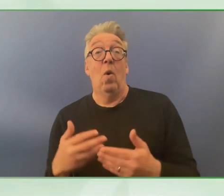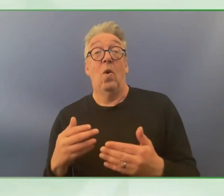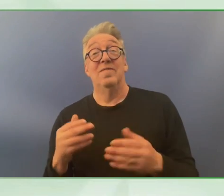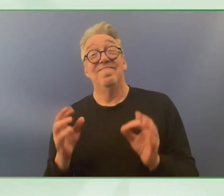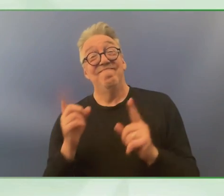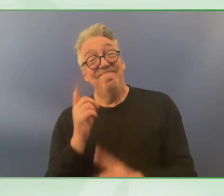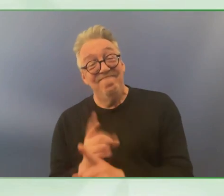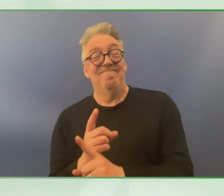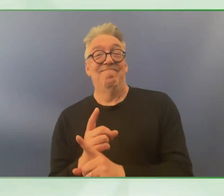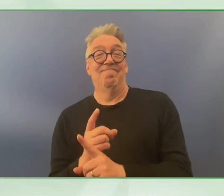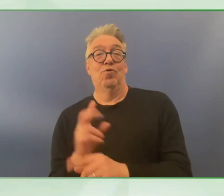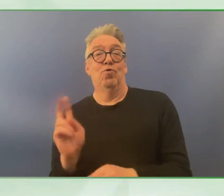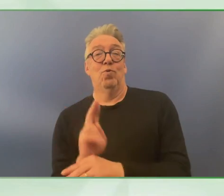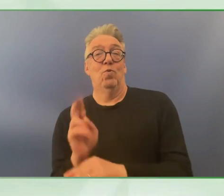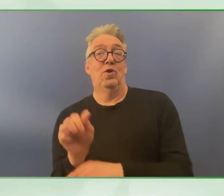Please, Mary.